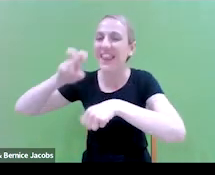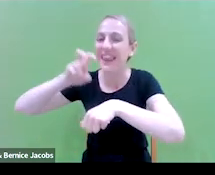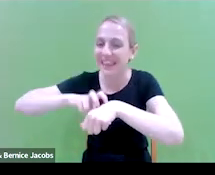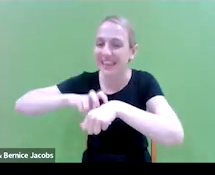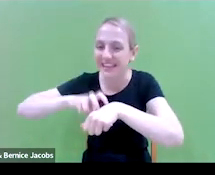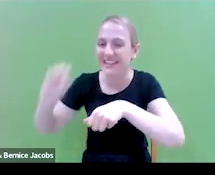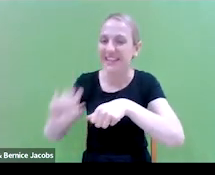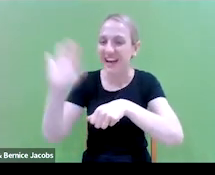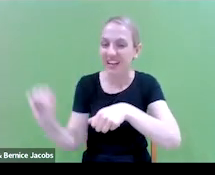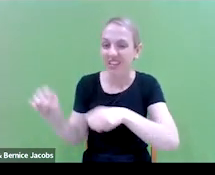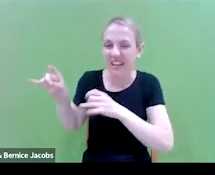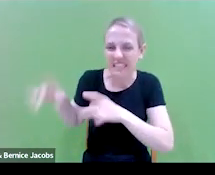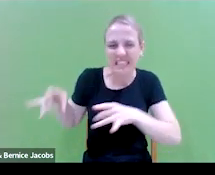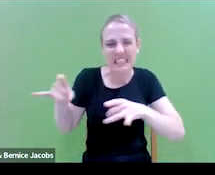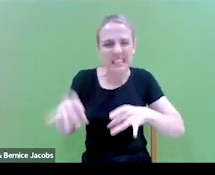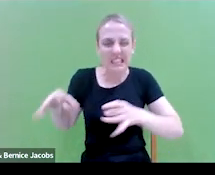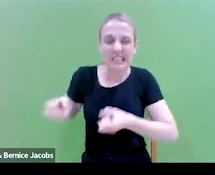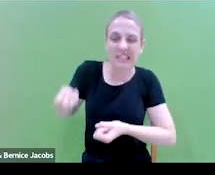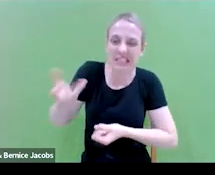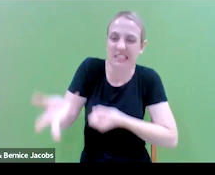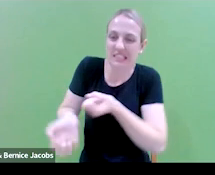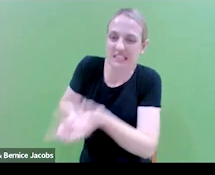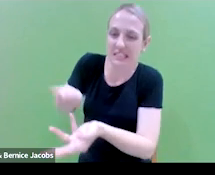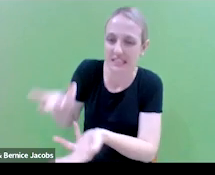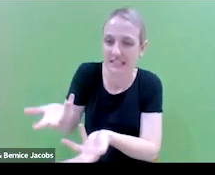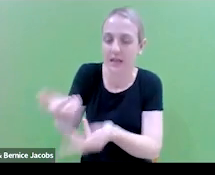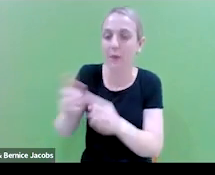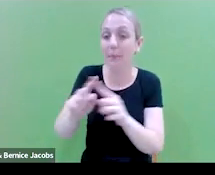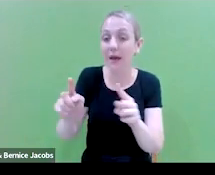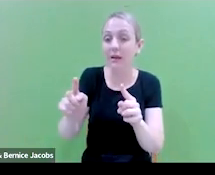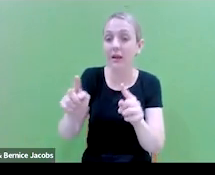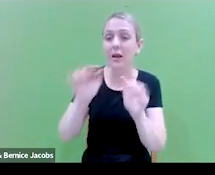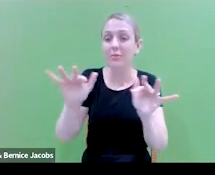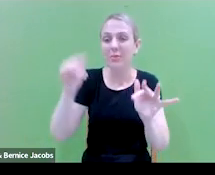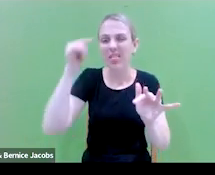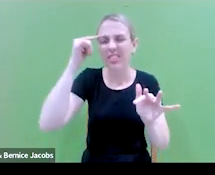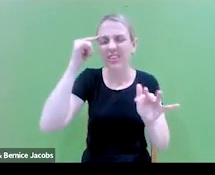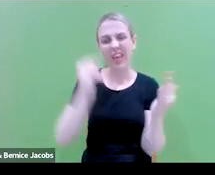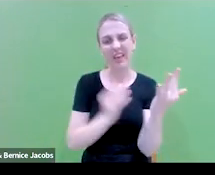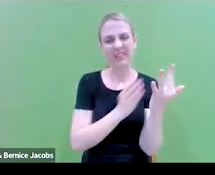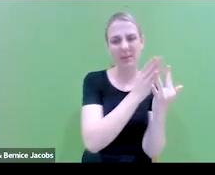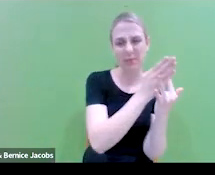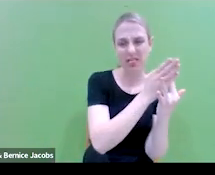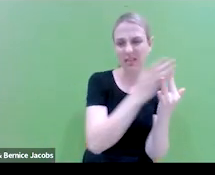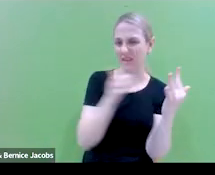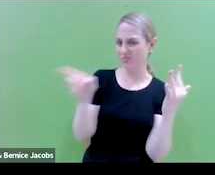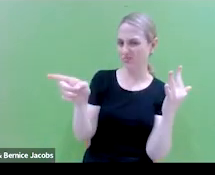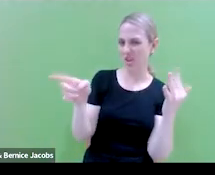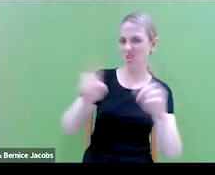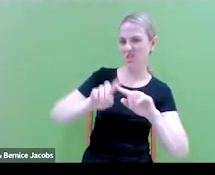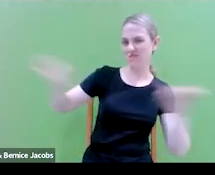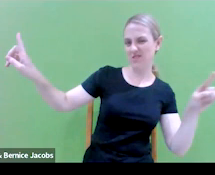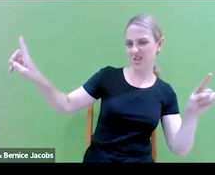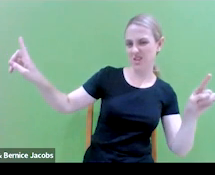meet. The problem comes in when we think that accessibility is different to all of those basic needs.